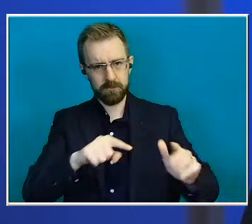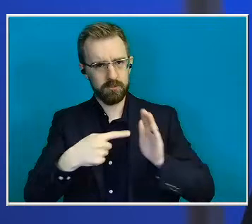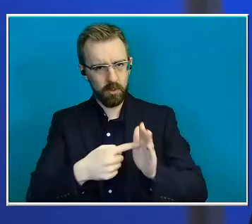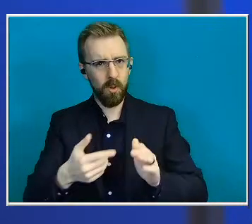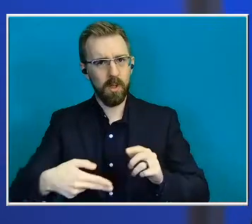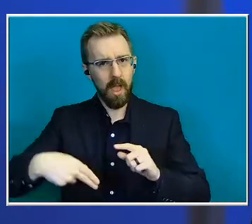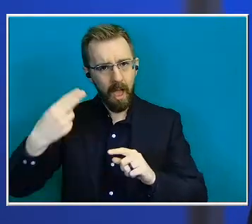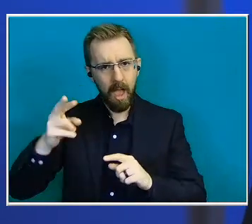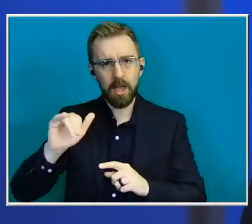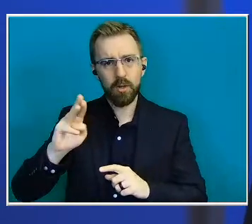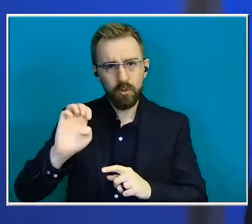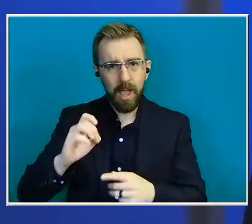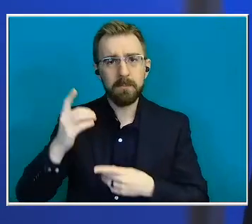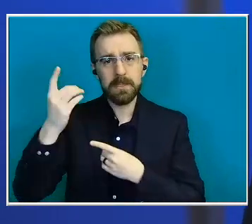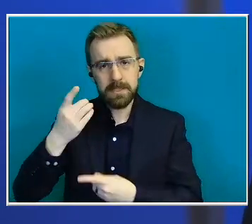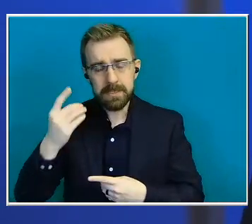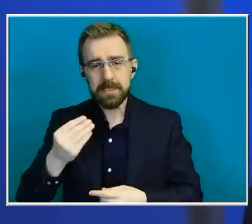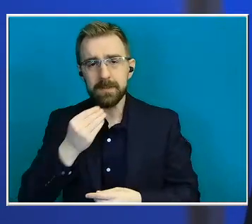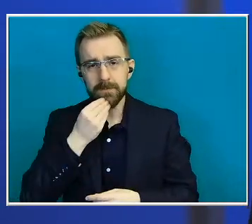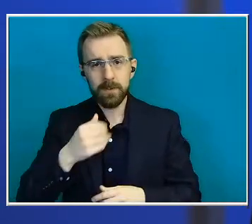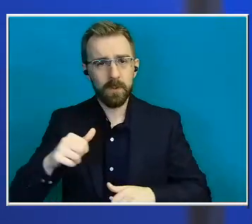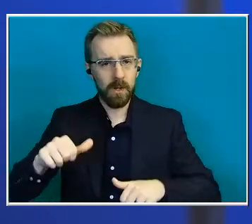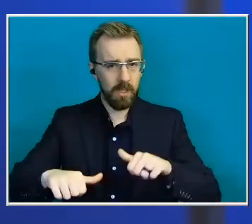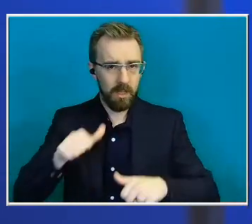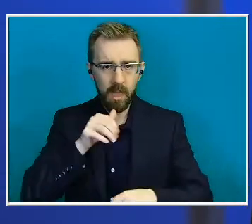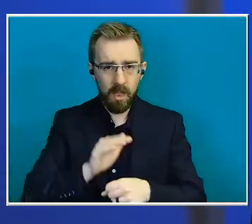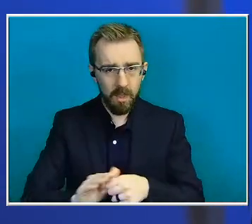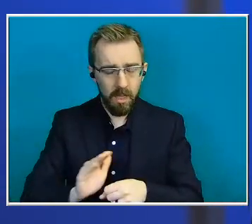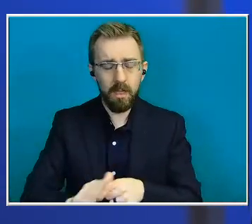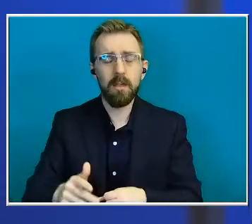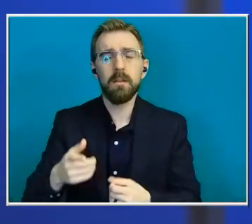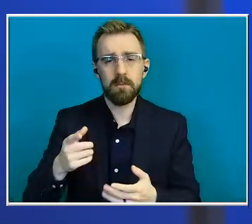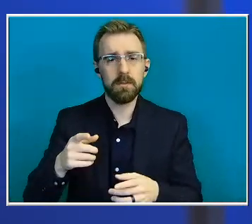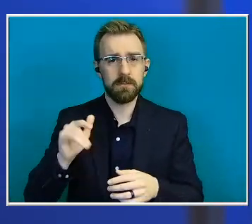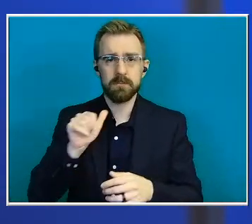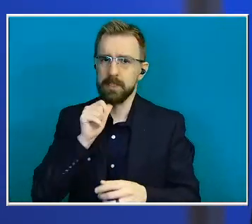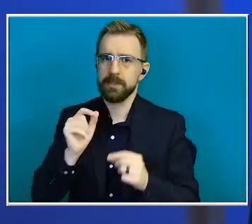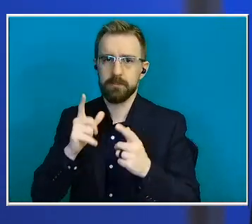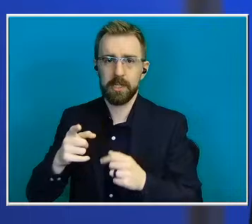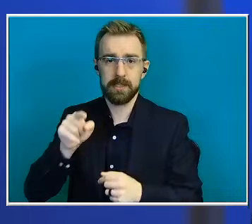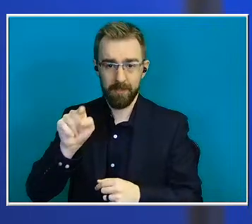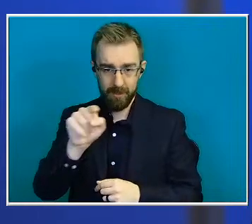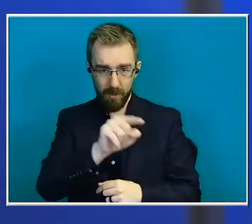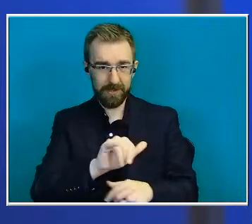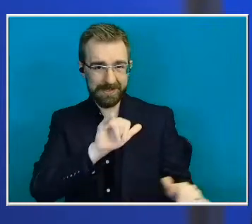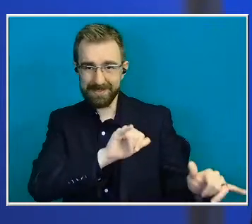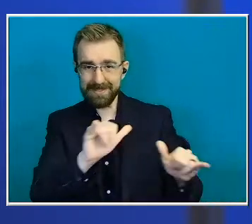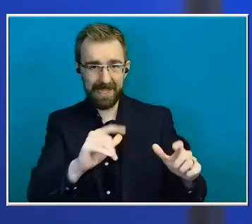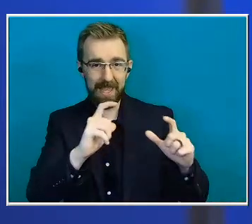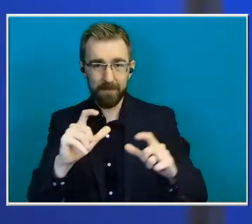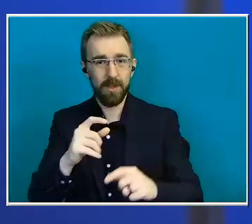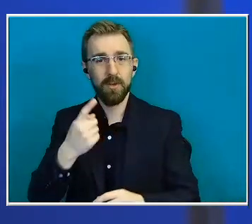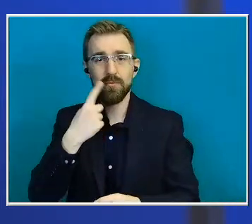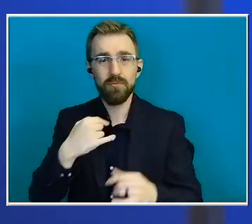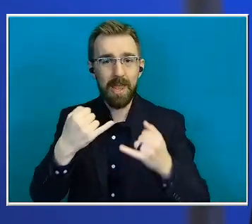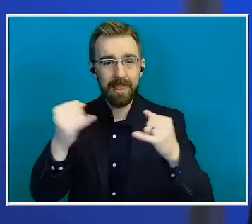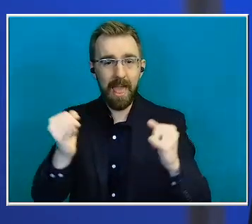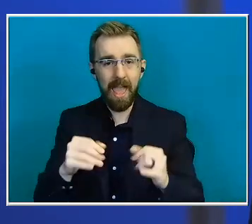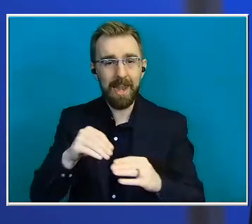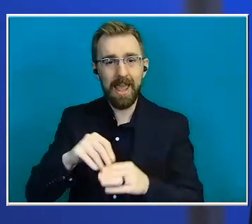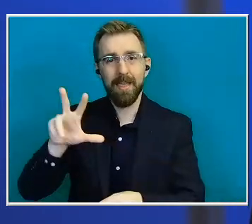rates of food insecurity. And not surprisingly, those are the neighborhoods that were redlined in the 30s and 40s. So these were